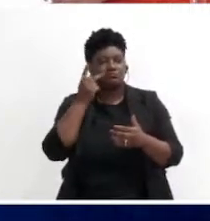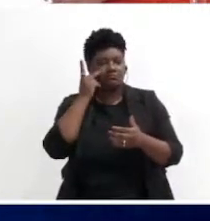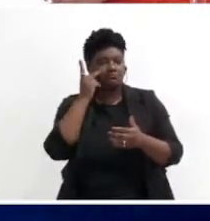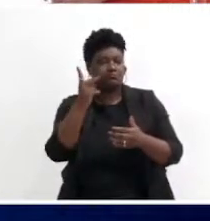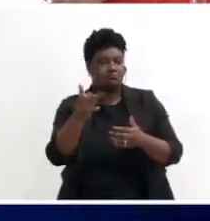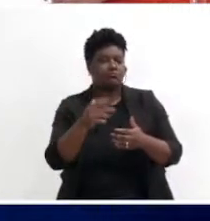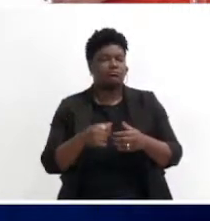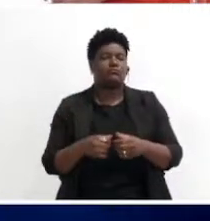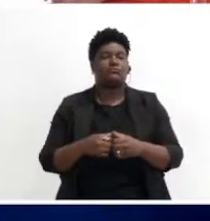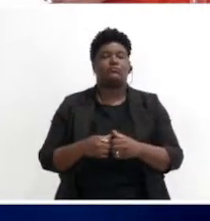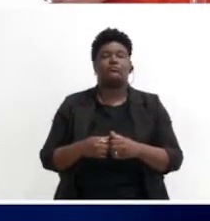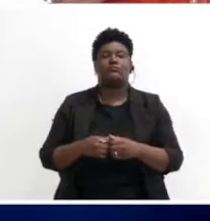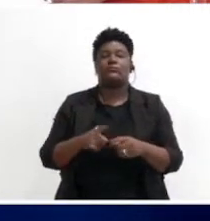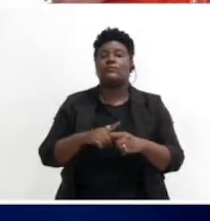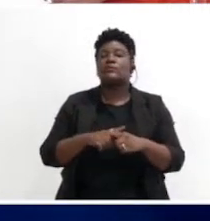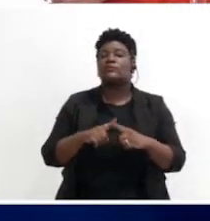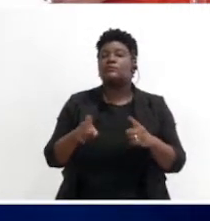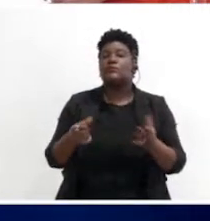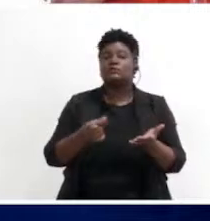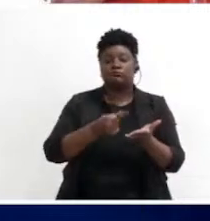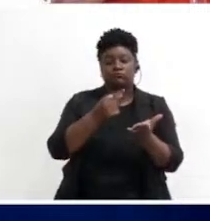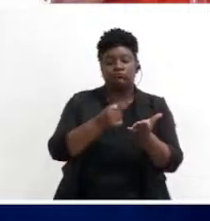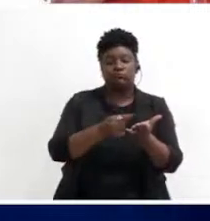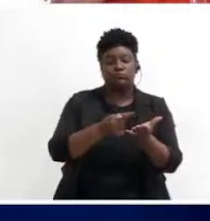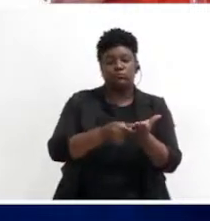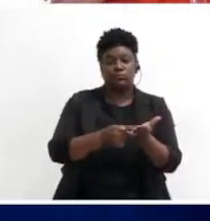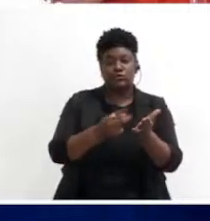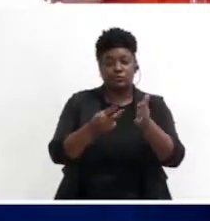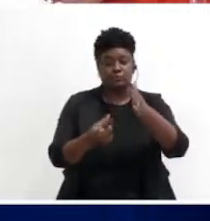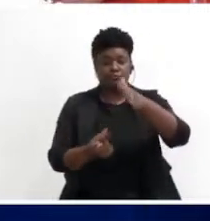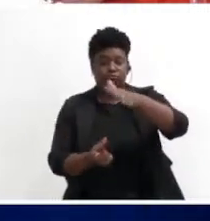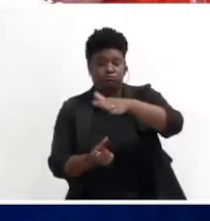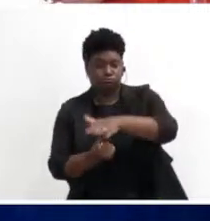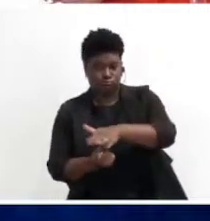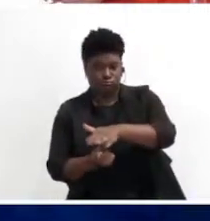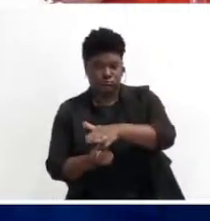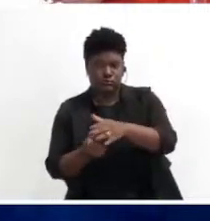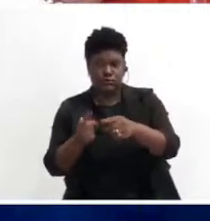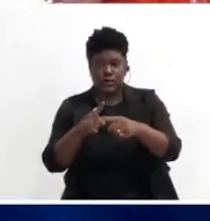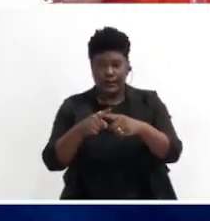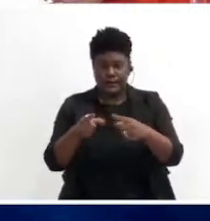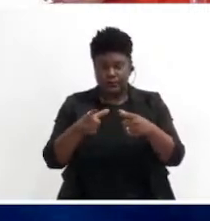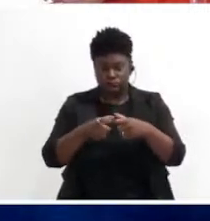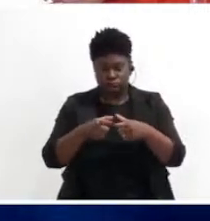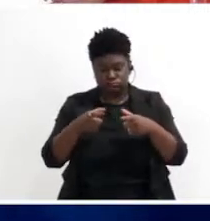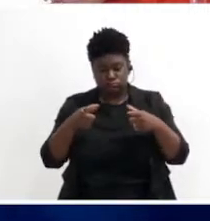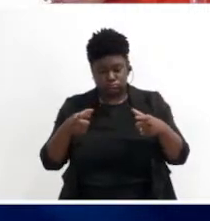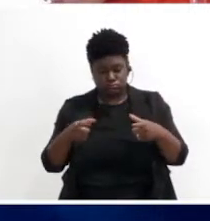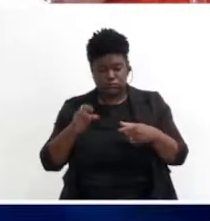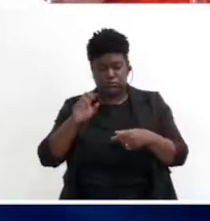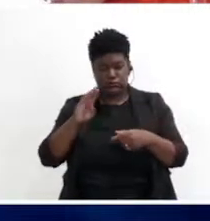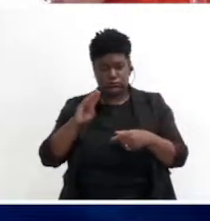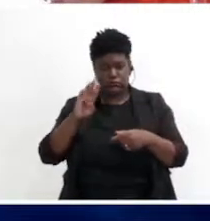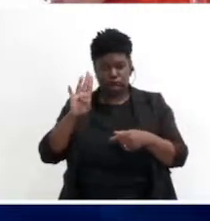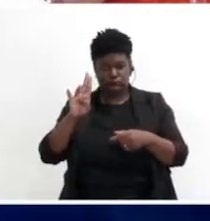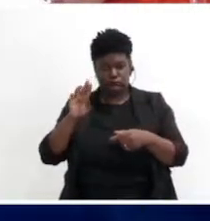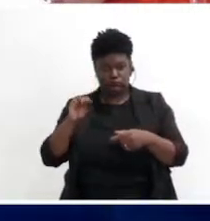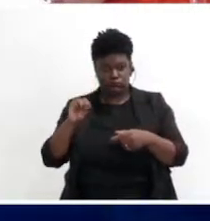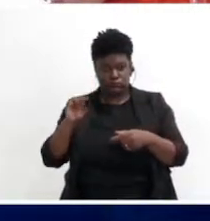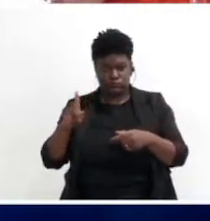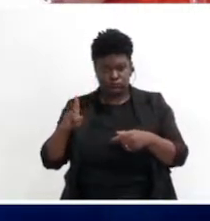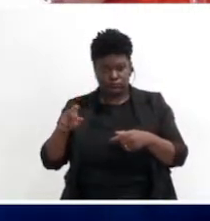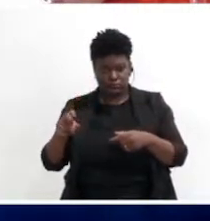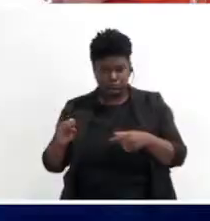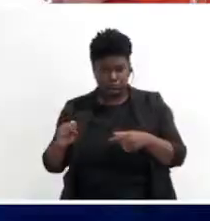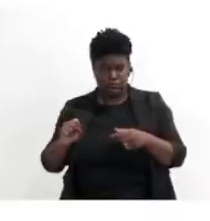it's kind of like a flip chip package, but with just bigger bumps on it so that it can be mounted directly to a printed